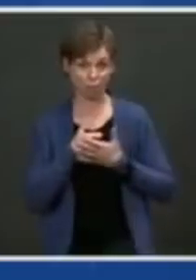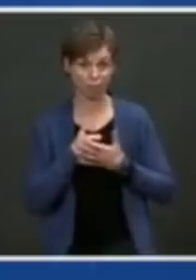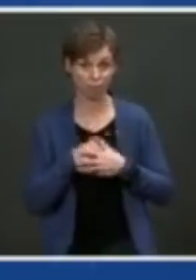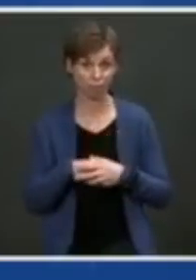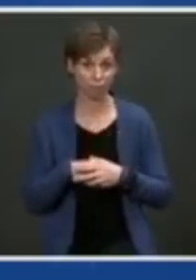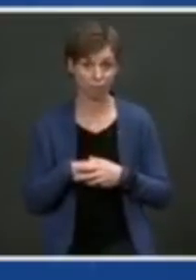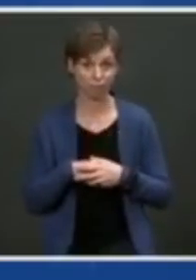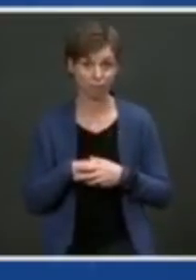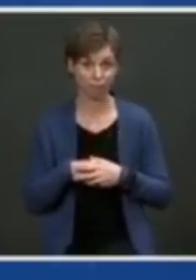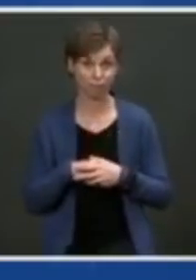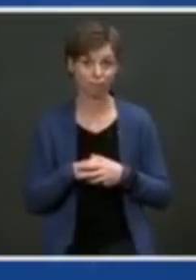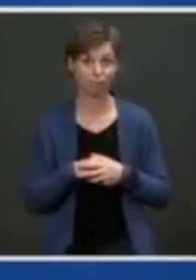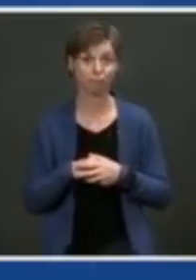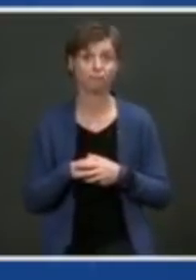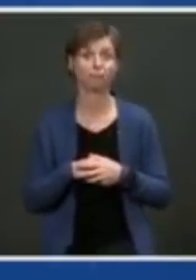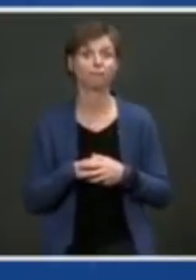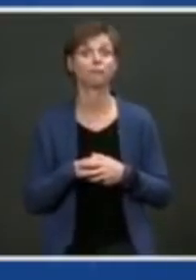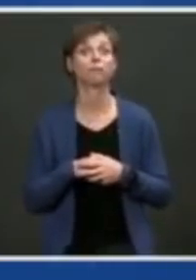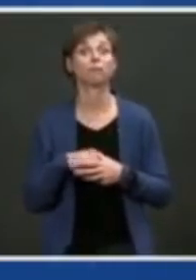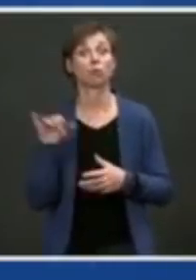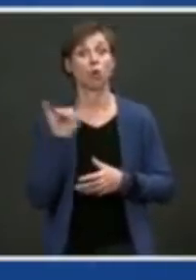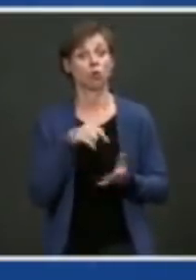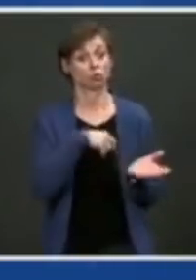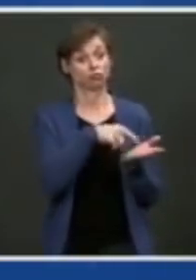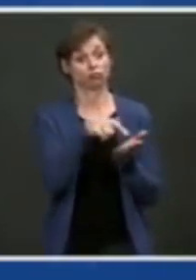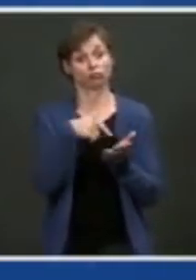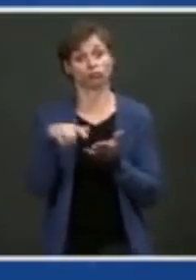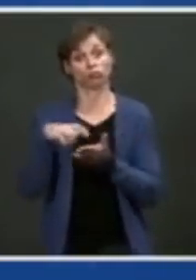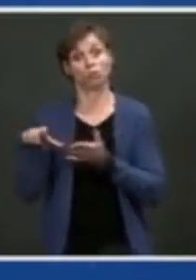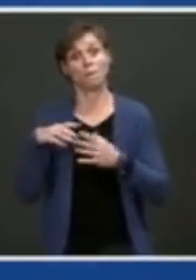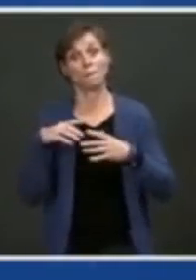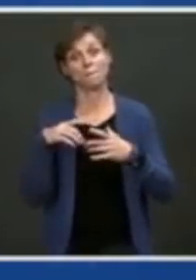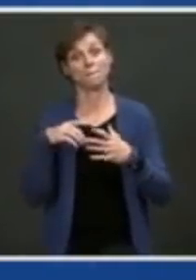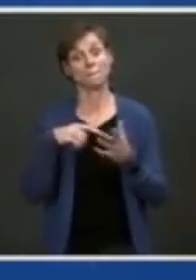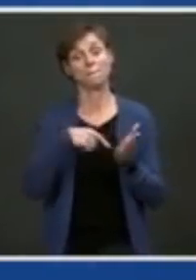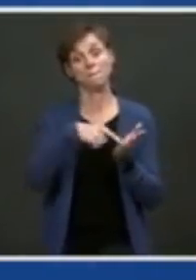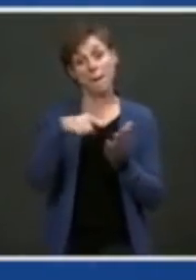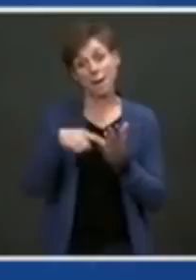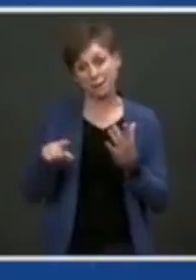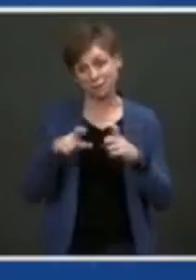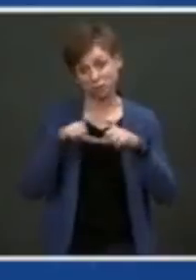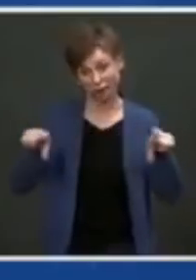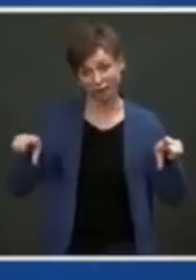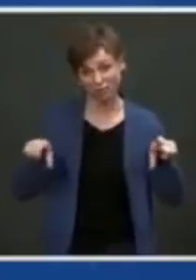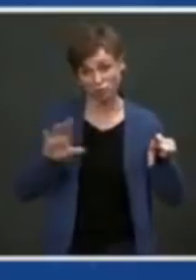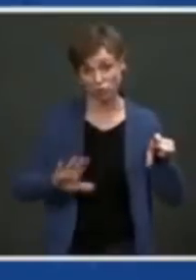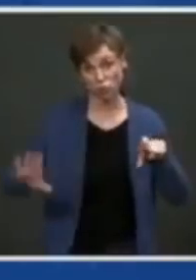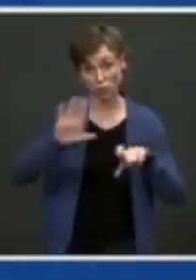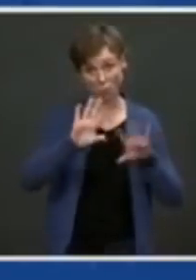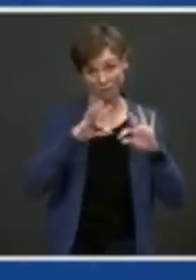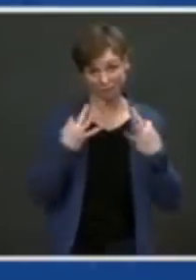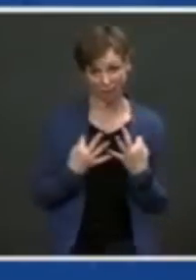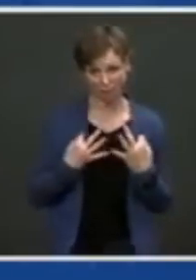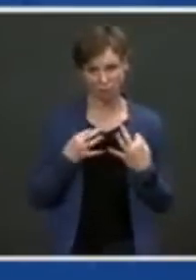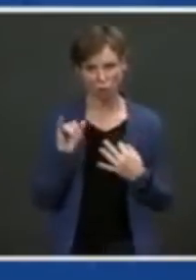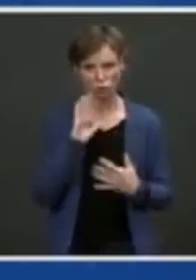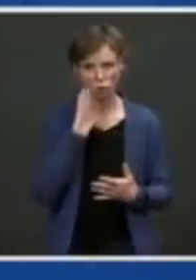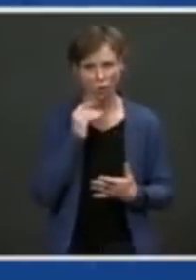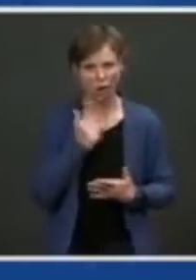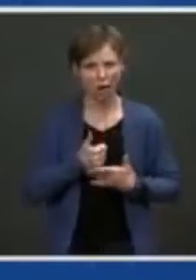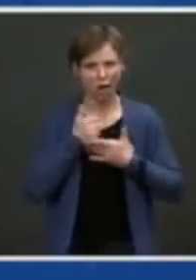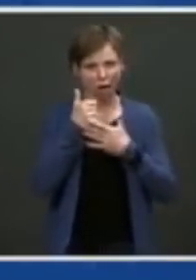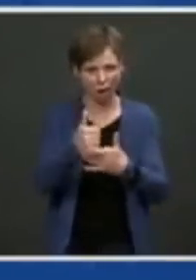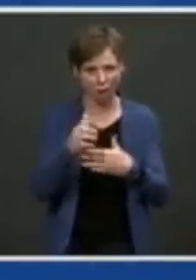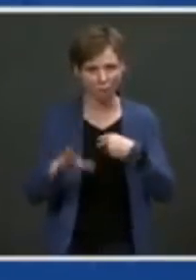addition to the cash payments it provides to you and your families, it also provides the funds to add vaccinators,